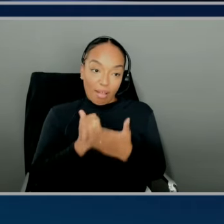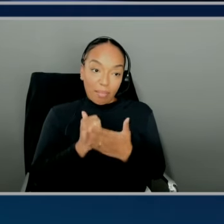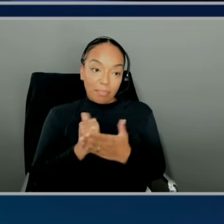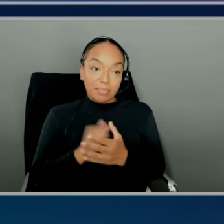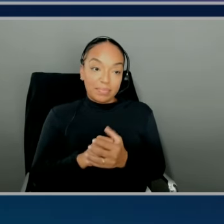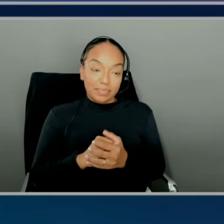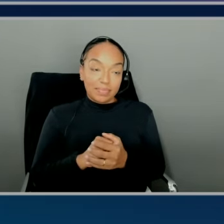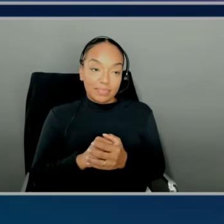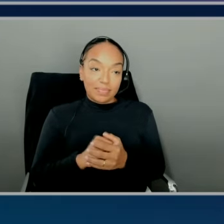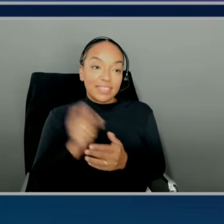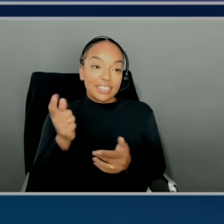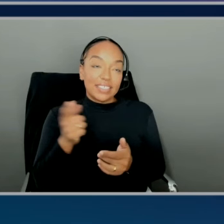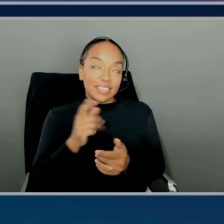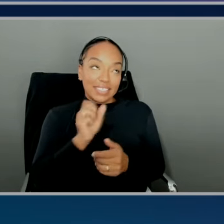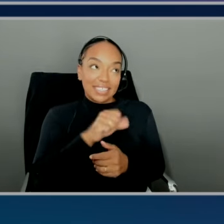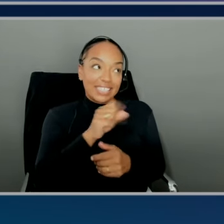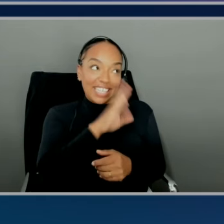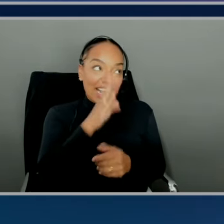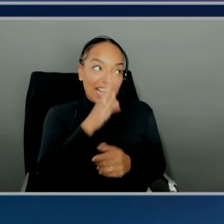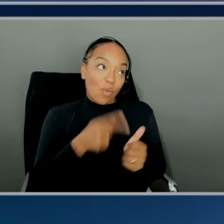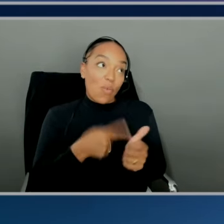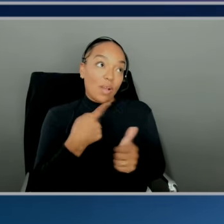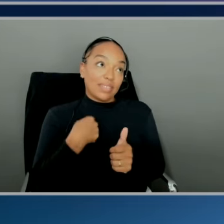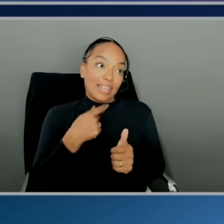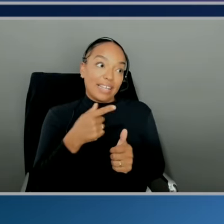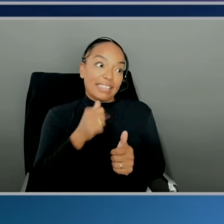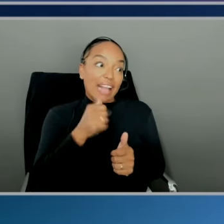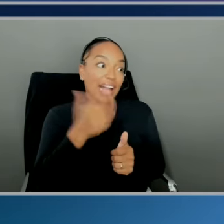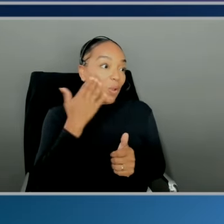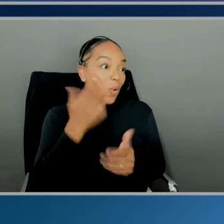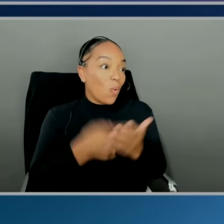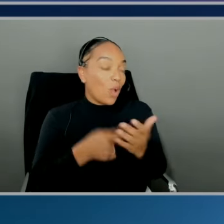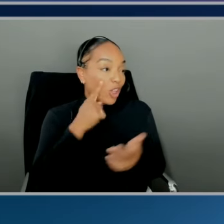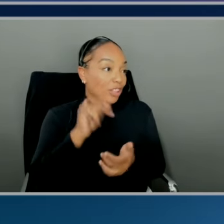in my life have I not known what something looks like, but I would love